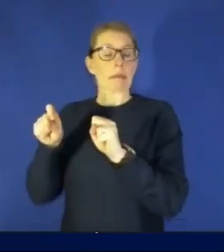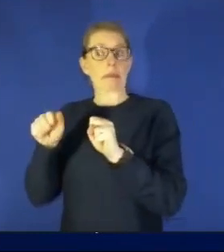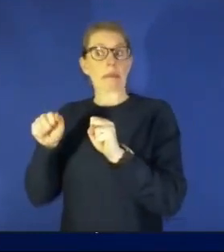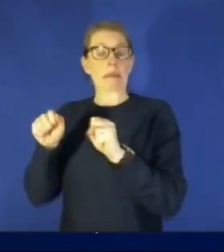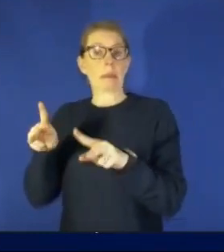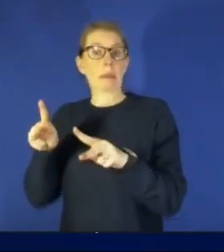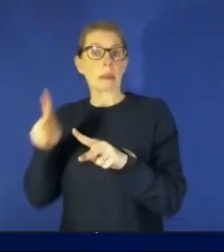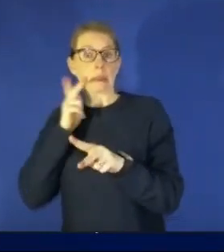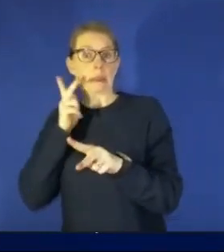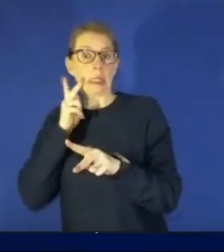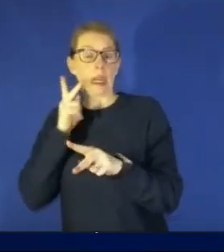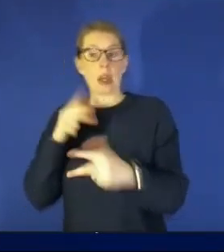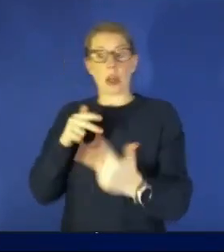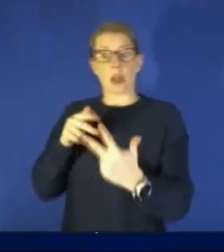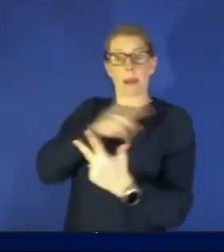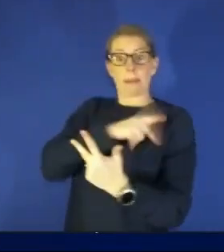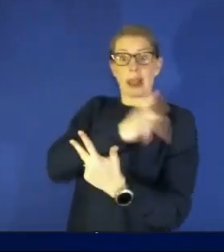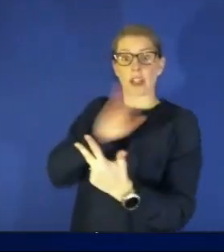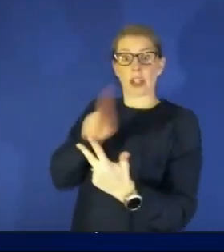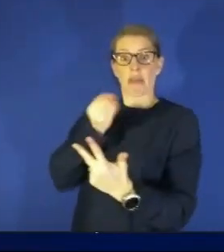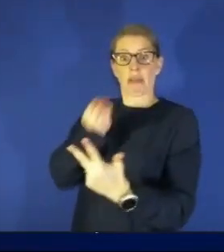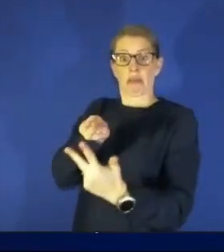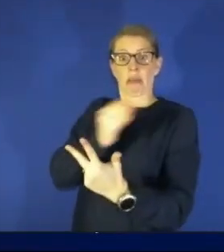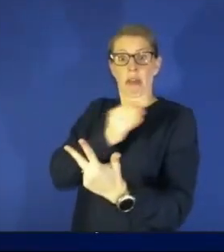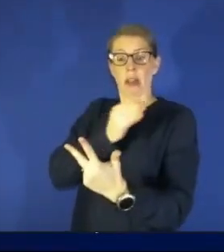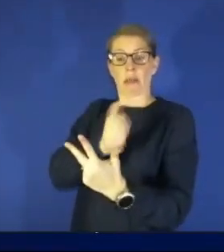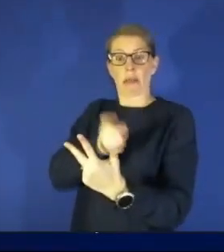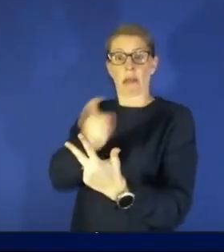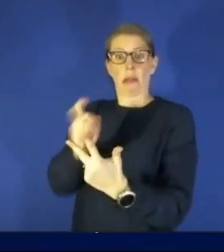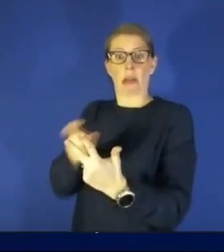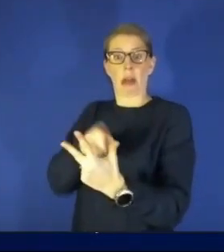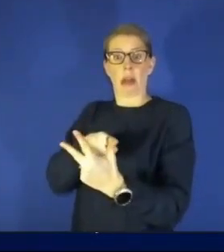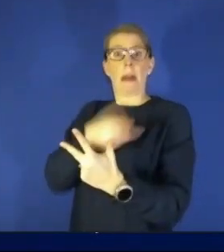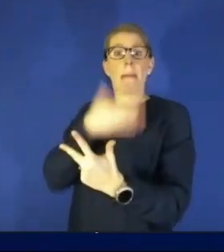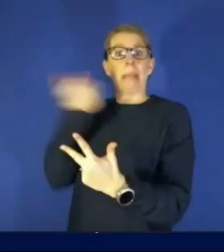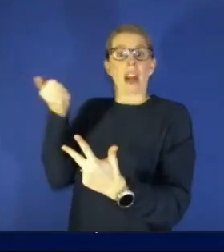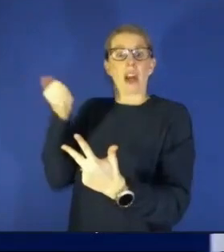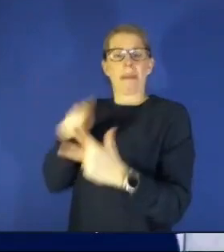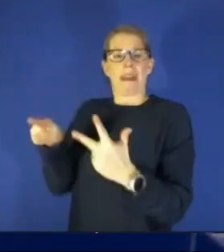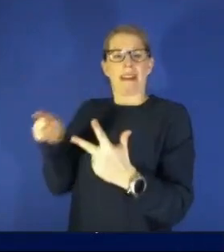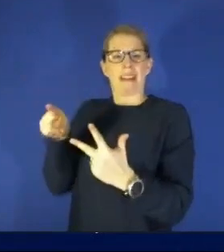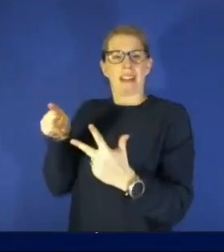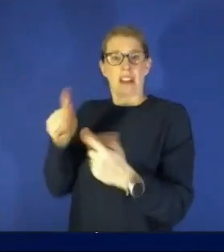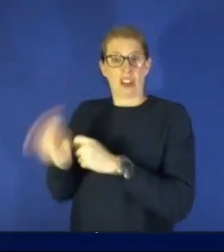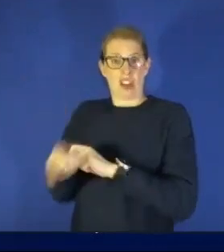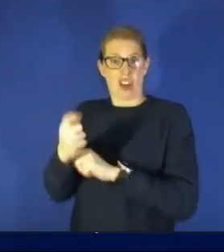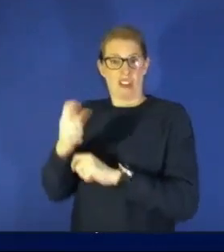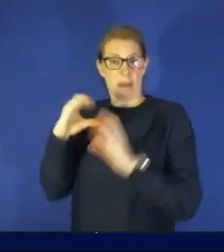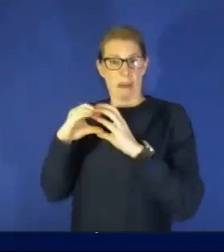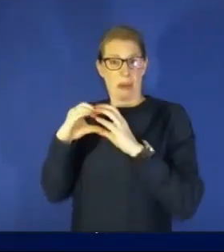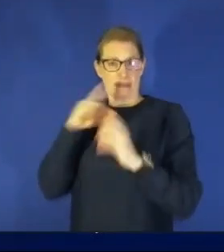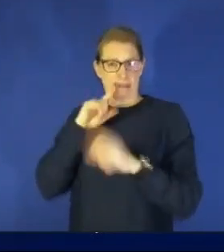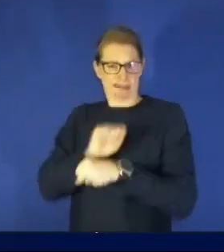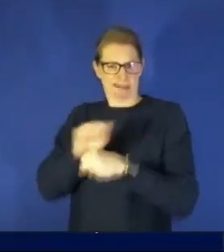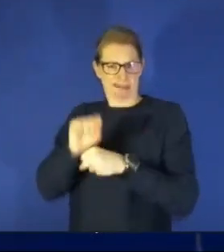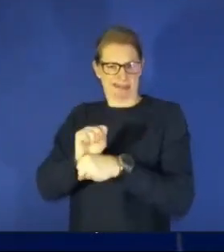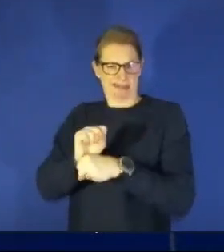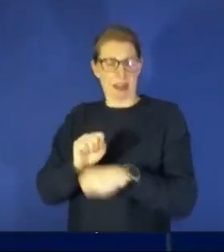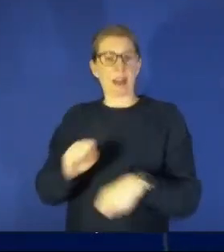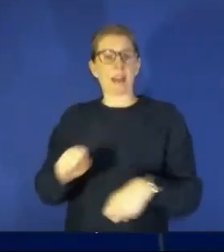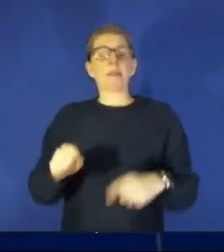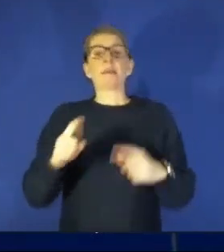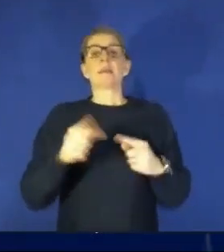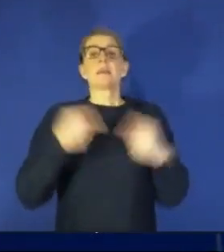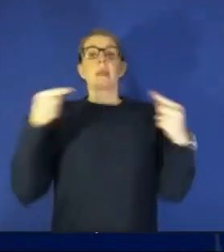3 patients, I've given this miniature golf ball to, and they got better. Yeah. That doesn't mean the miniature golf ball really works. Right. Now contrast that with using thousands of studies,